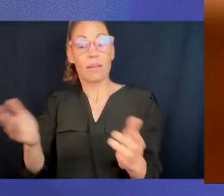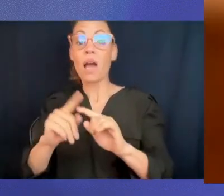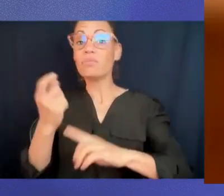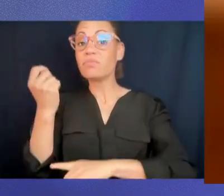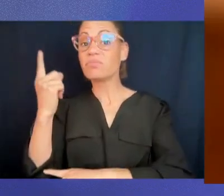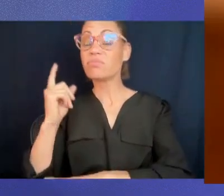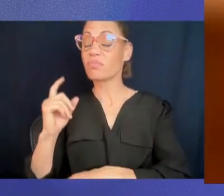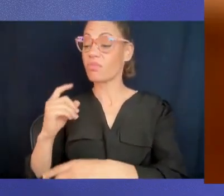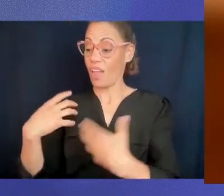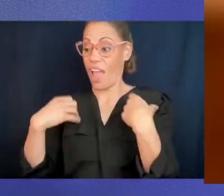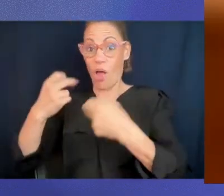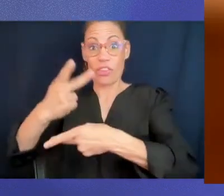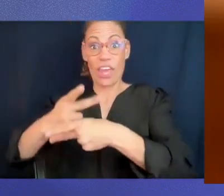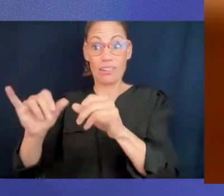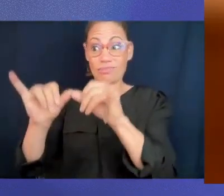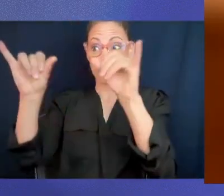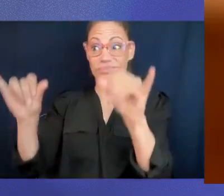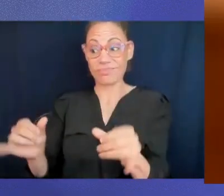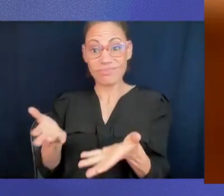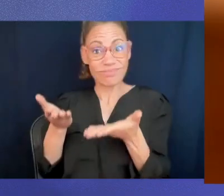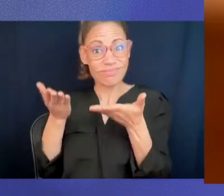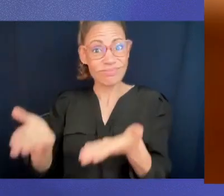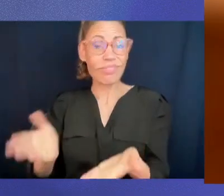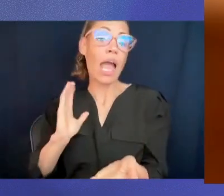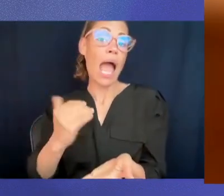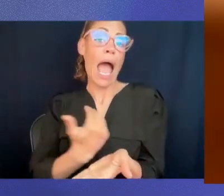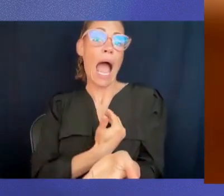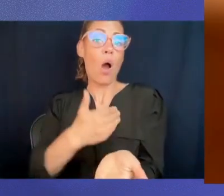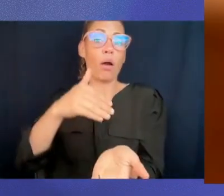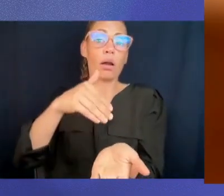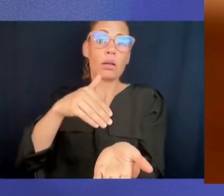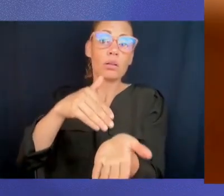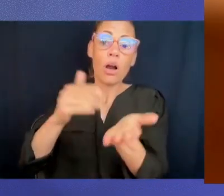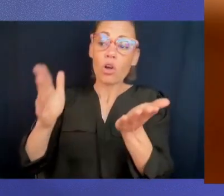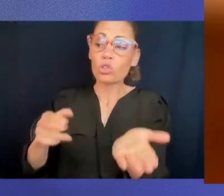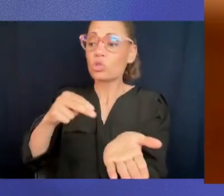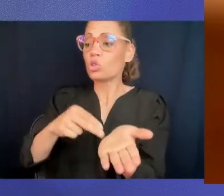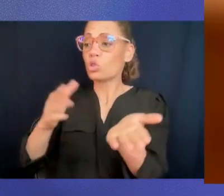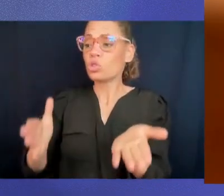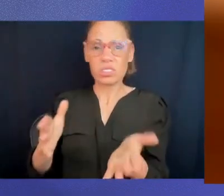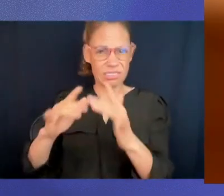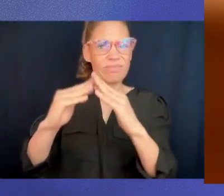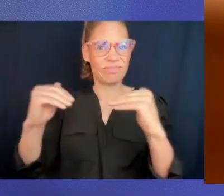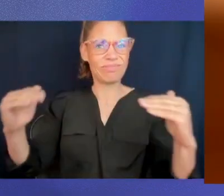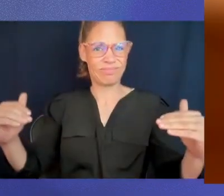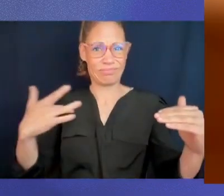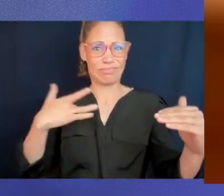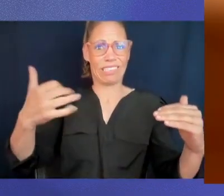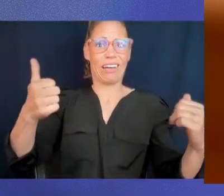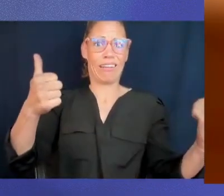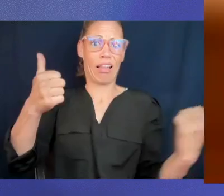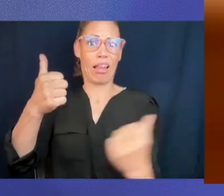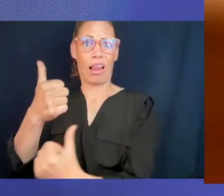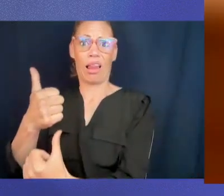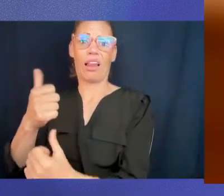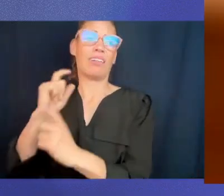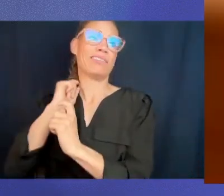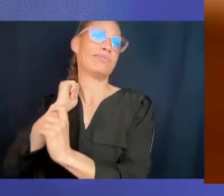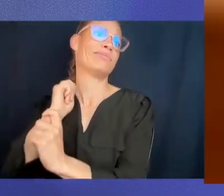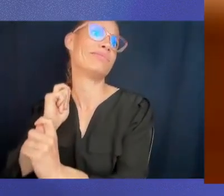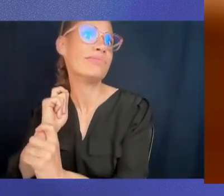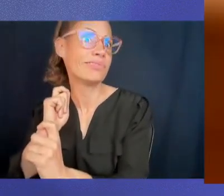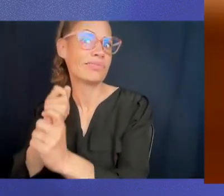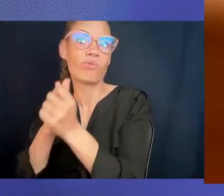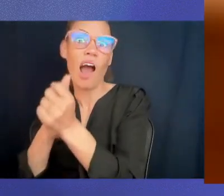clinicians find themselves too often trapped in a system of rules and habits and payment